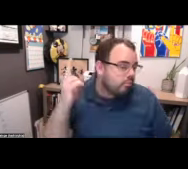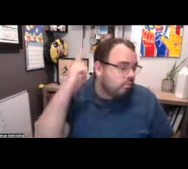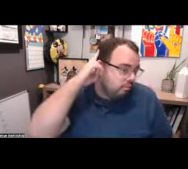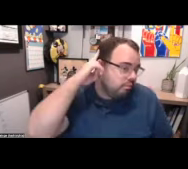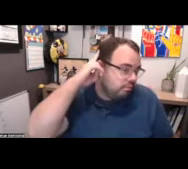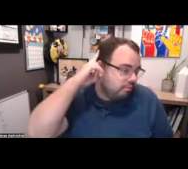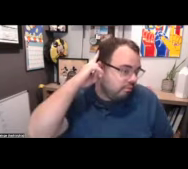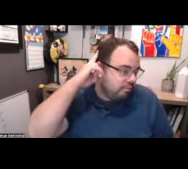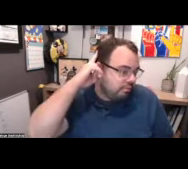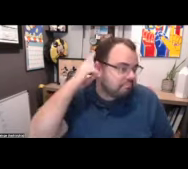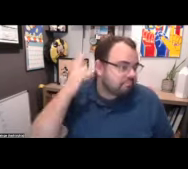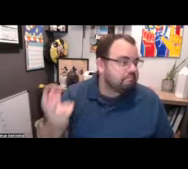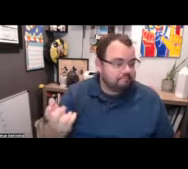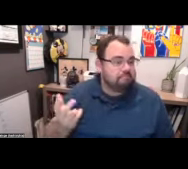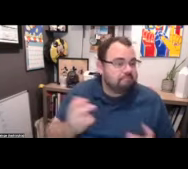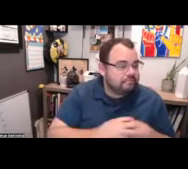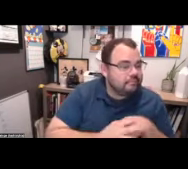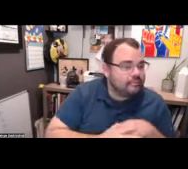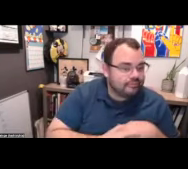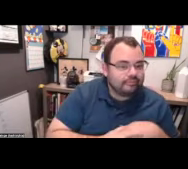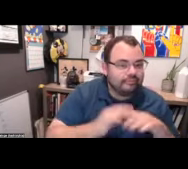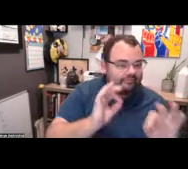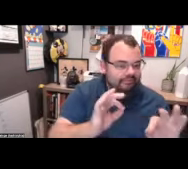So the way I tend to sign it is like this.